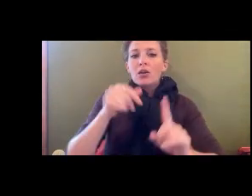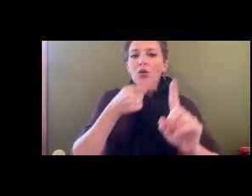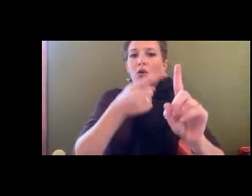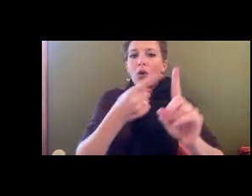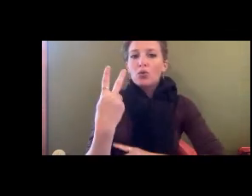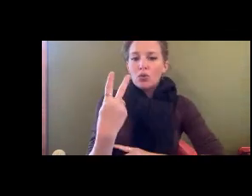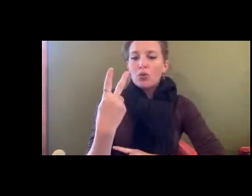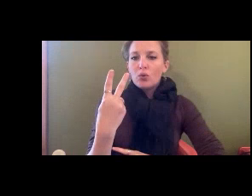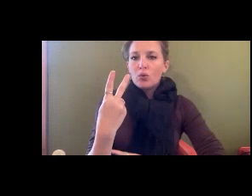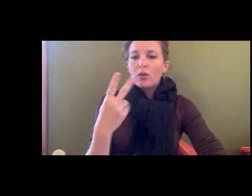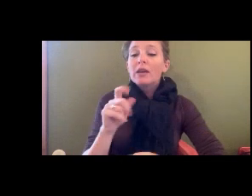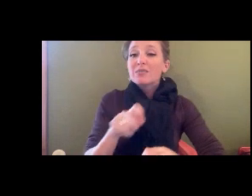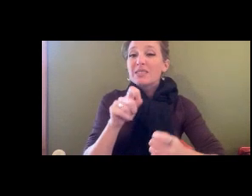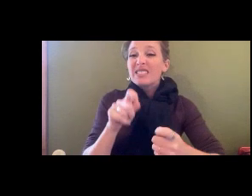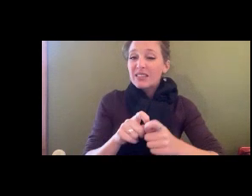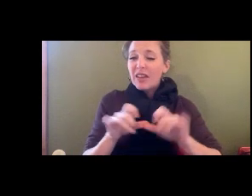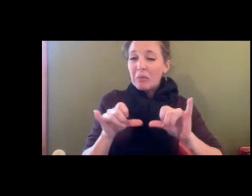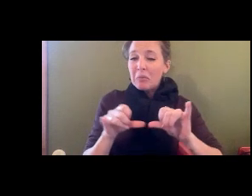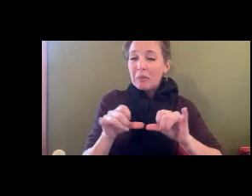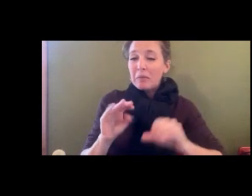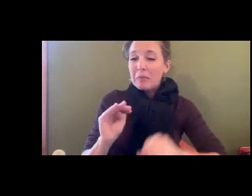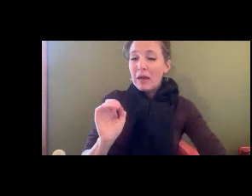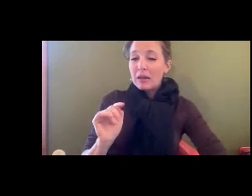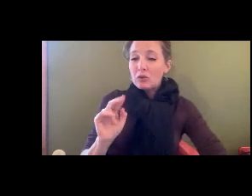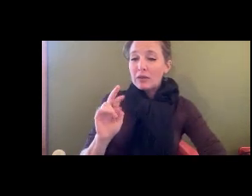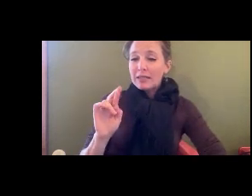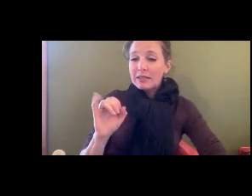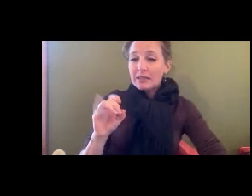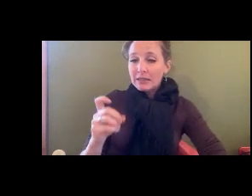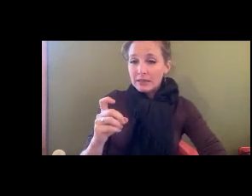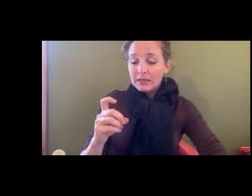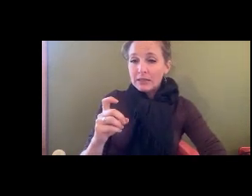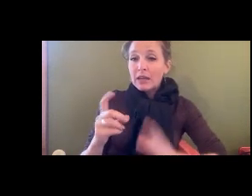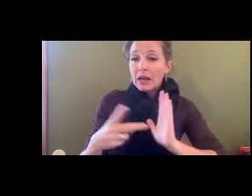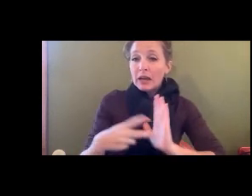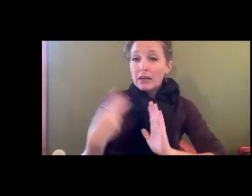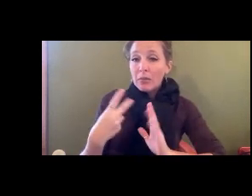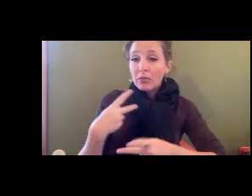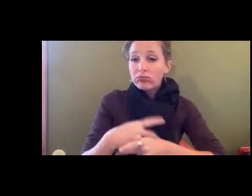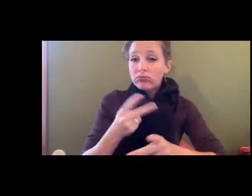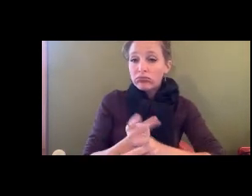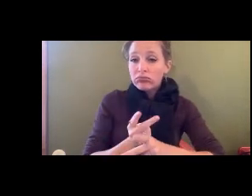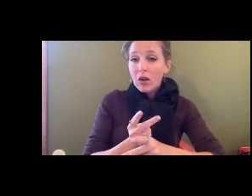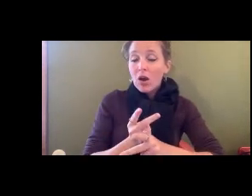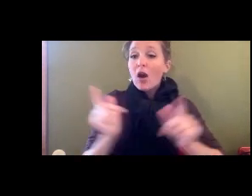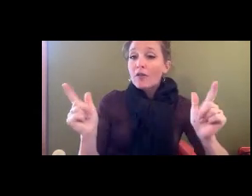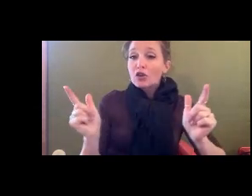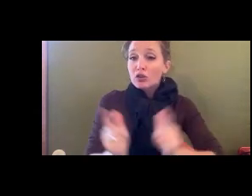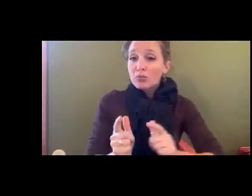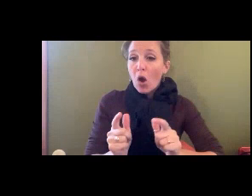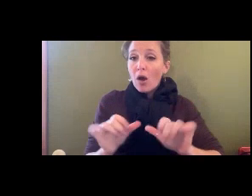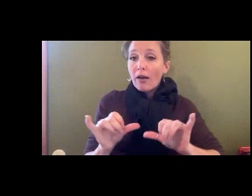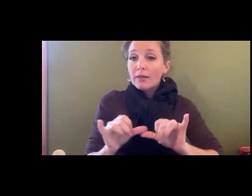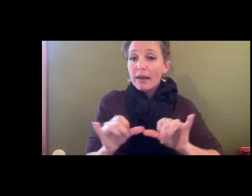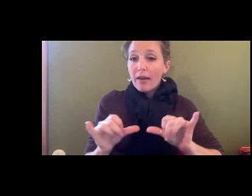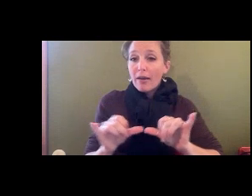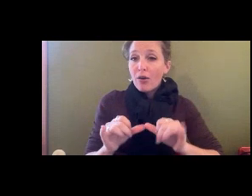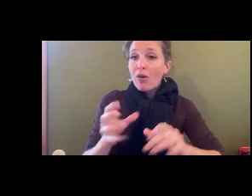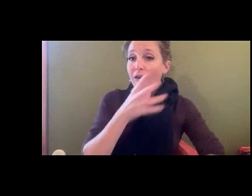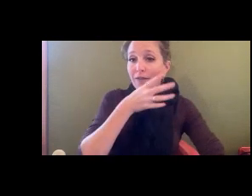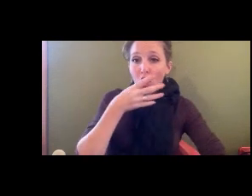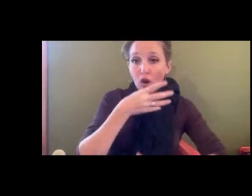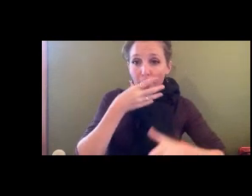metrics call out for the doubling of ag productivity of small-scale farmers, and also